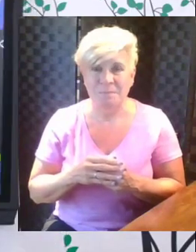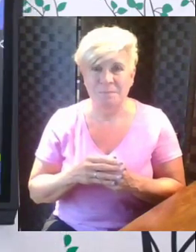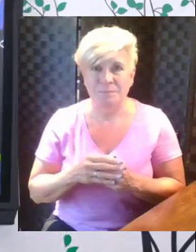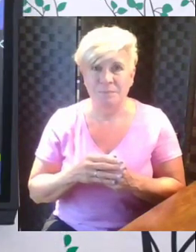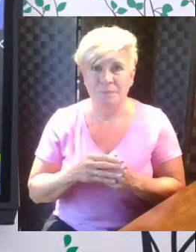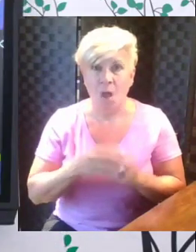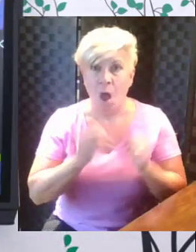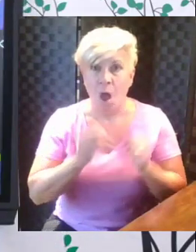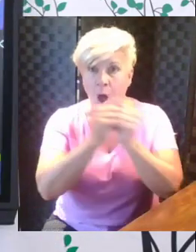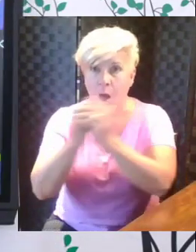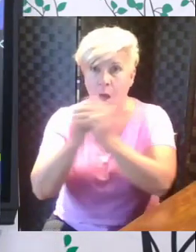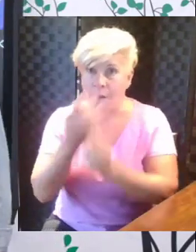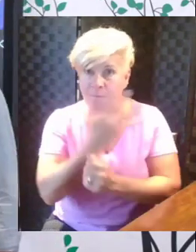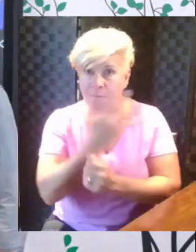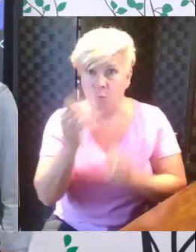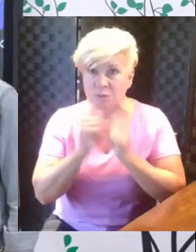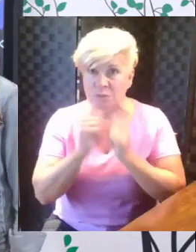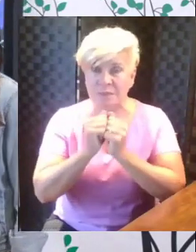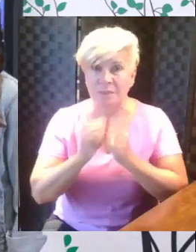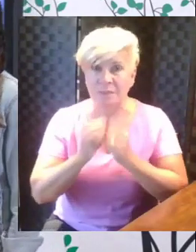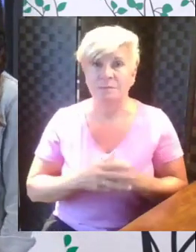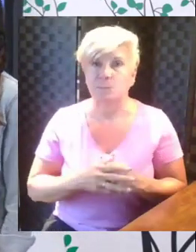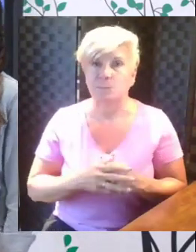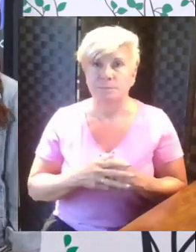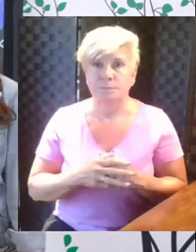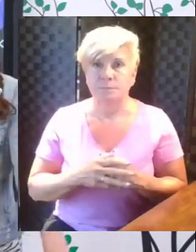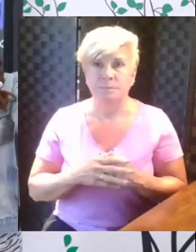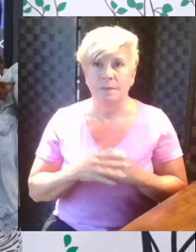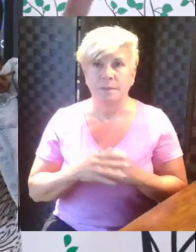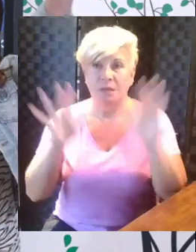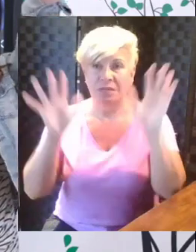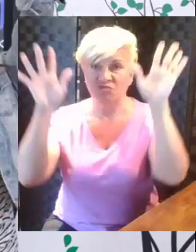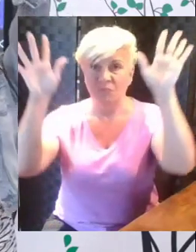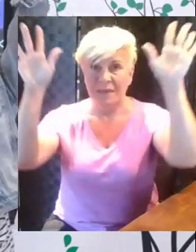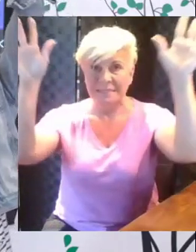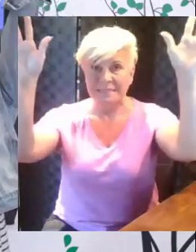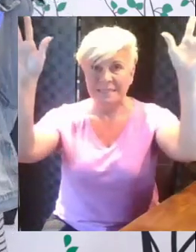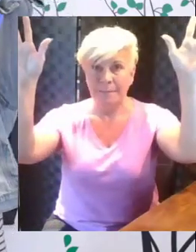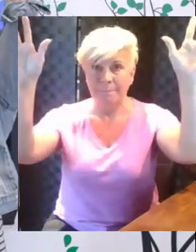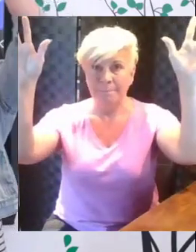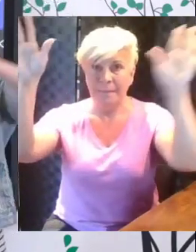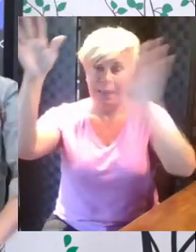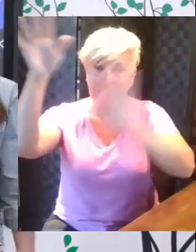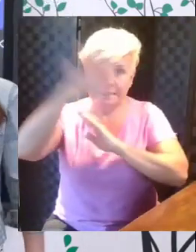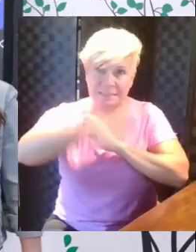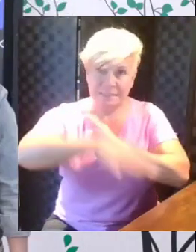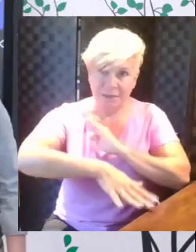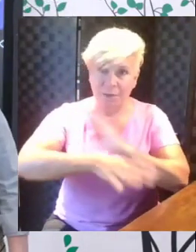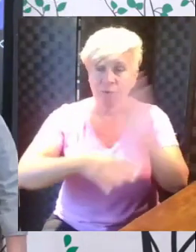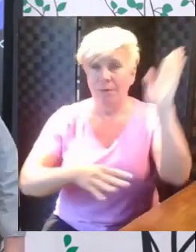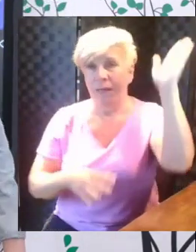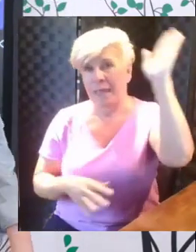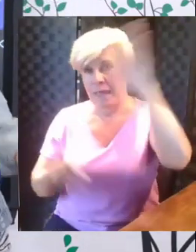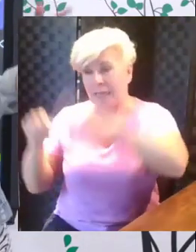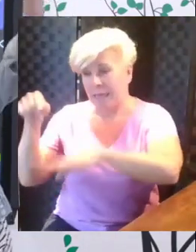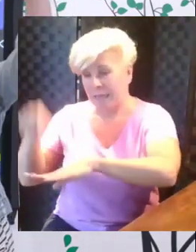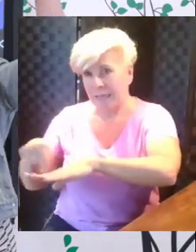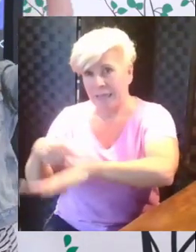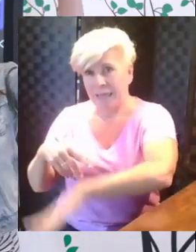try all 4 of those movements together now. Big stretch up. Hand to